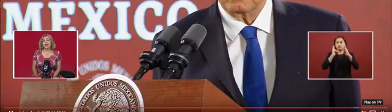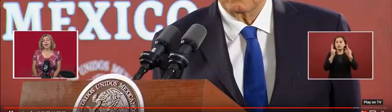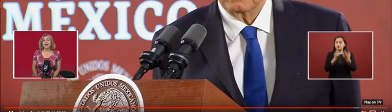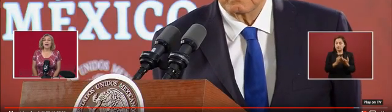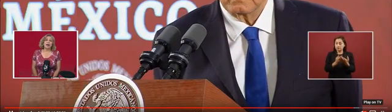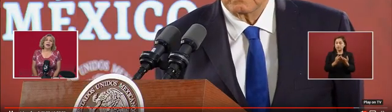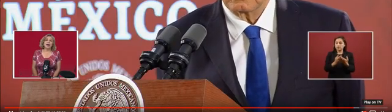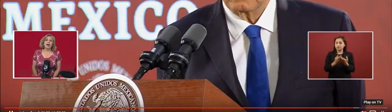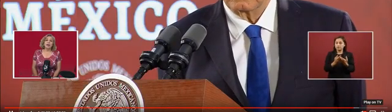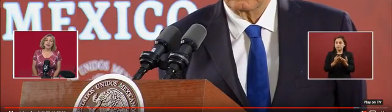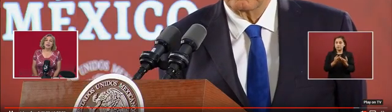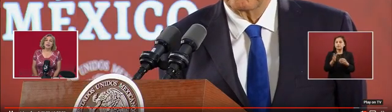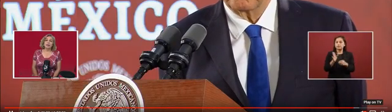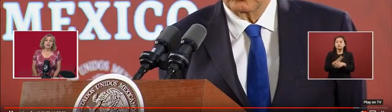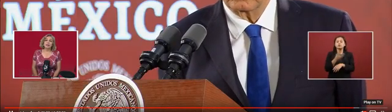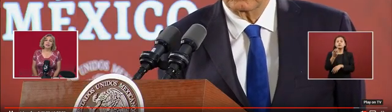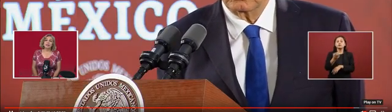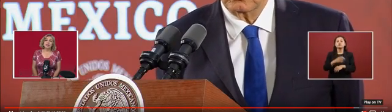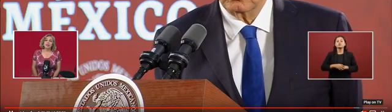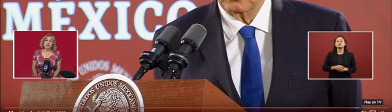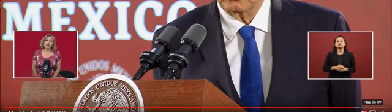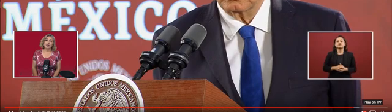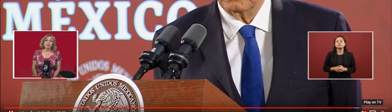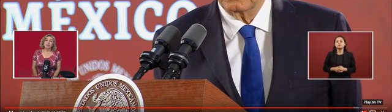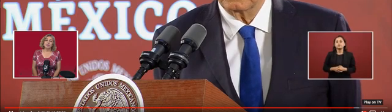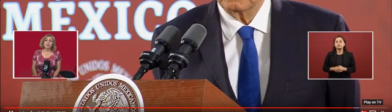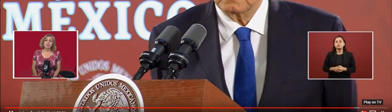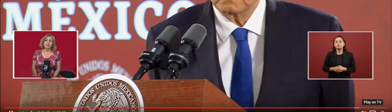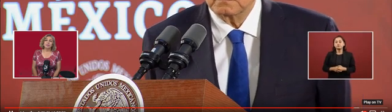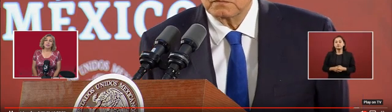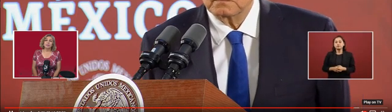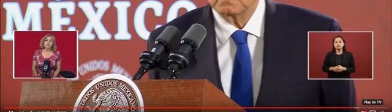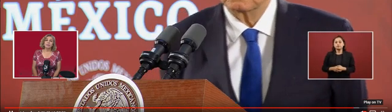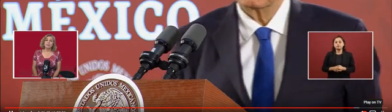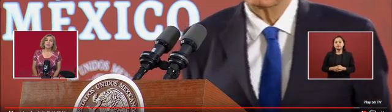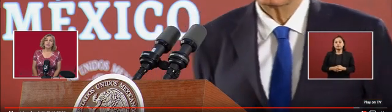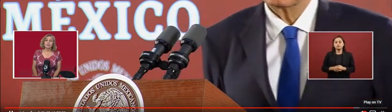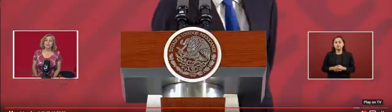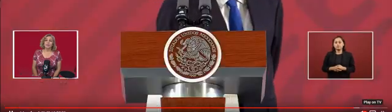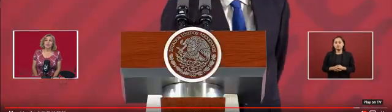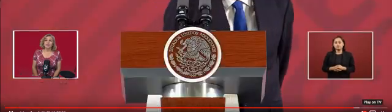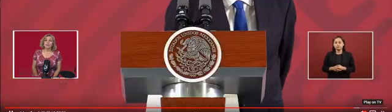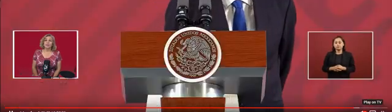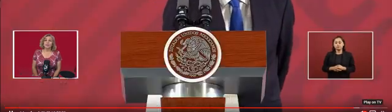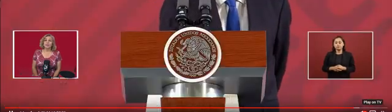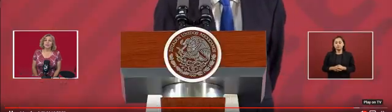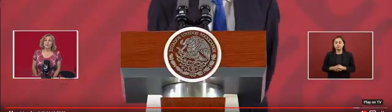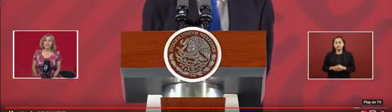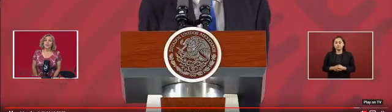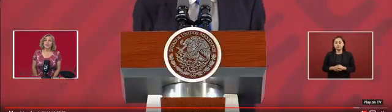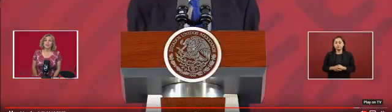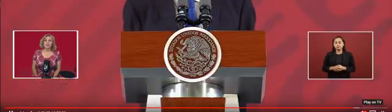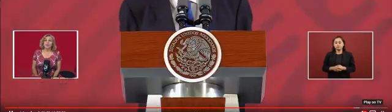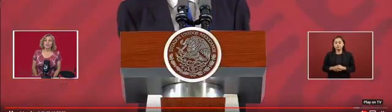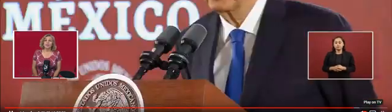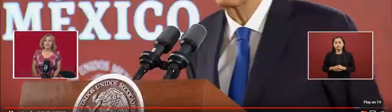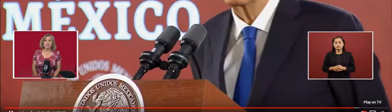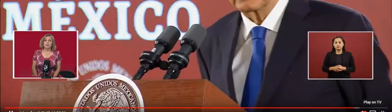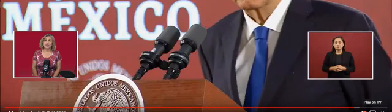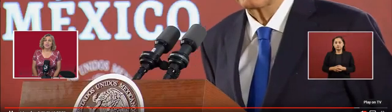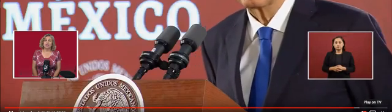esa Alvarez, is the one tiene a su cargo that is in charge, que no les falte that nada. nothing is, that they are